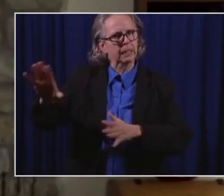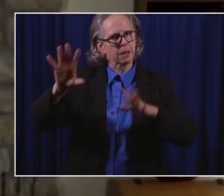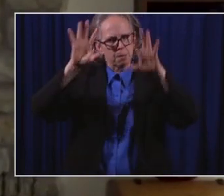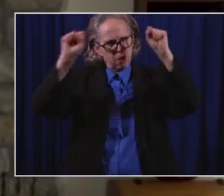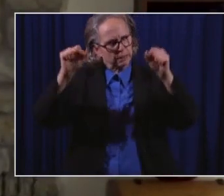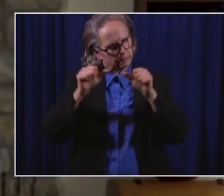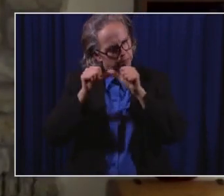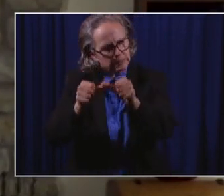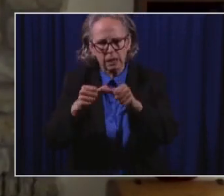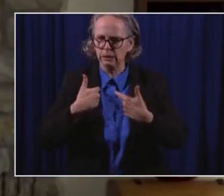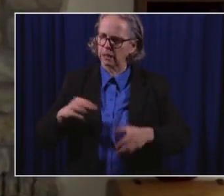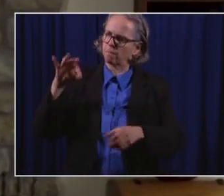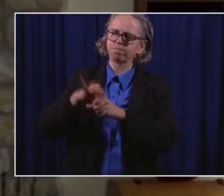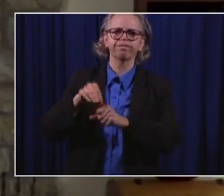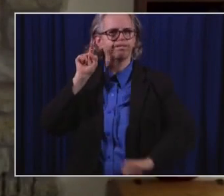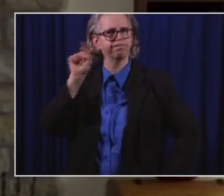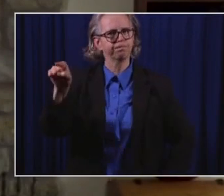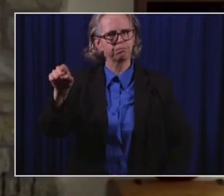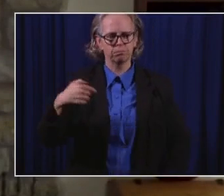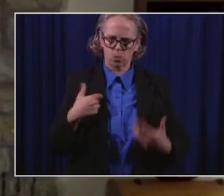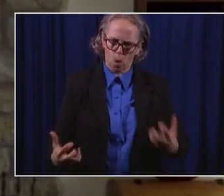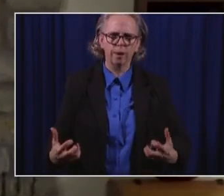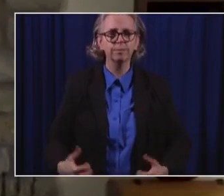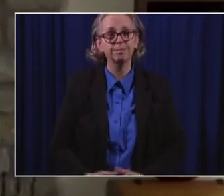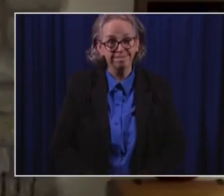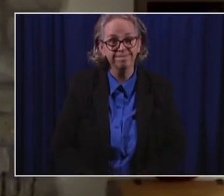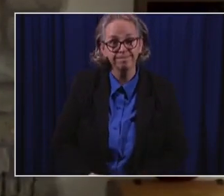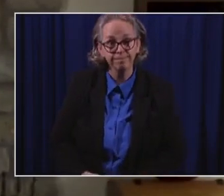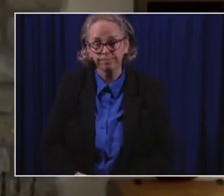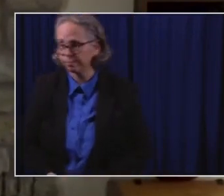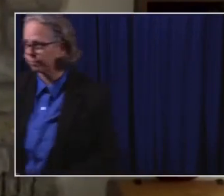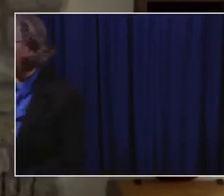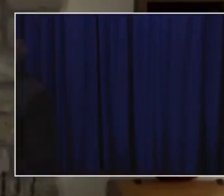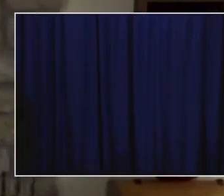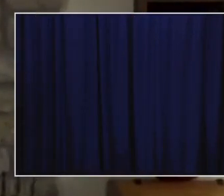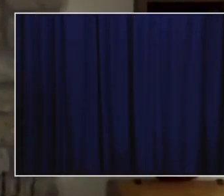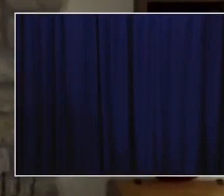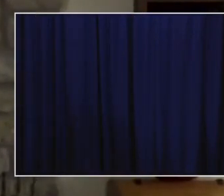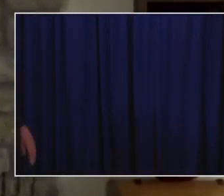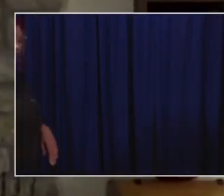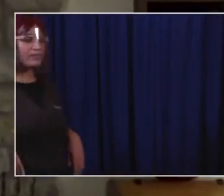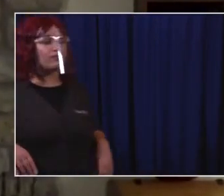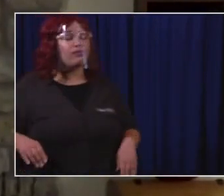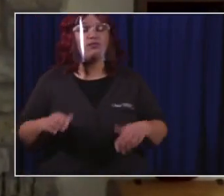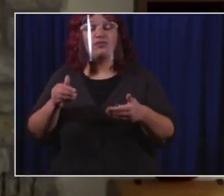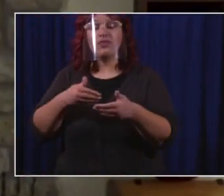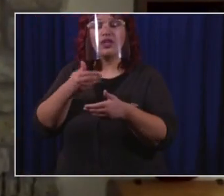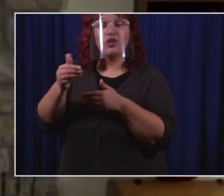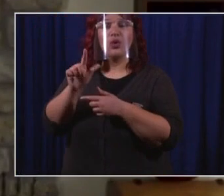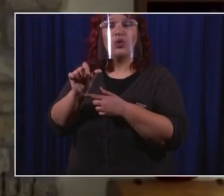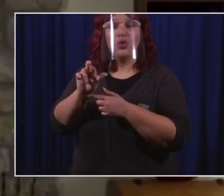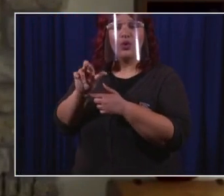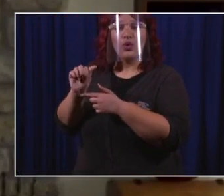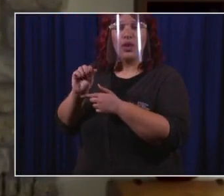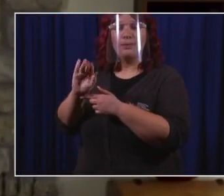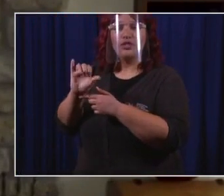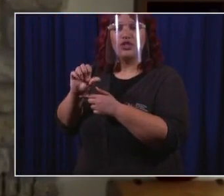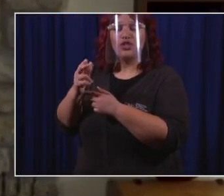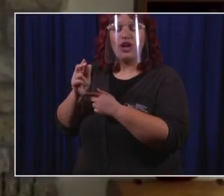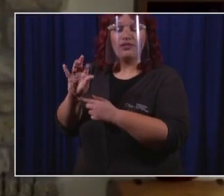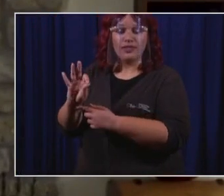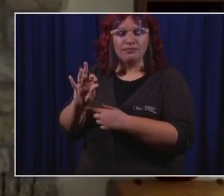from Laura Bischoff at the Dayton Daily News. Hey, Laura. Hey, Governor. So 82 counties are at this high incidence of red